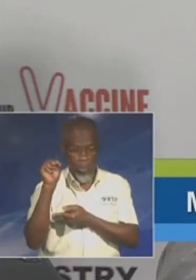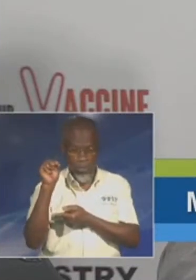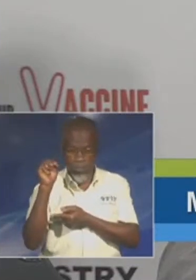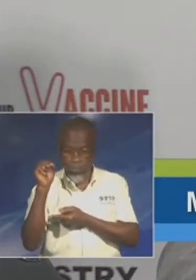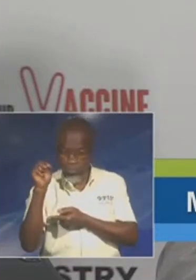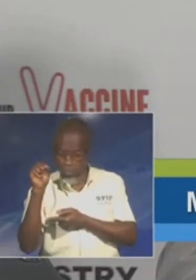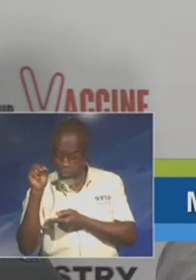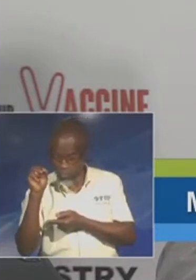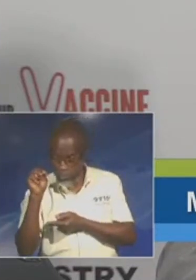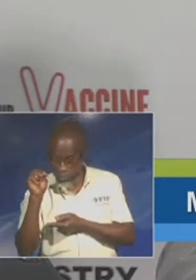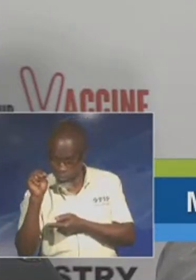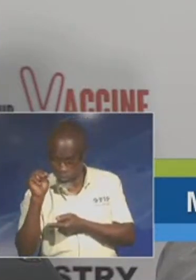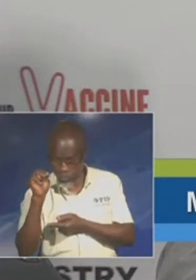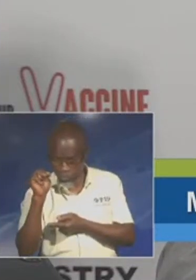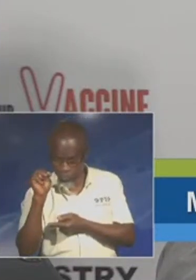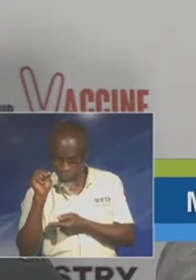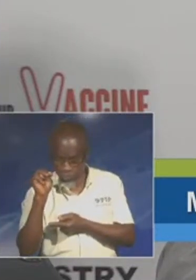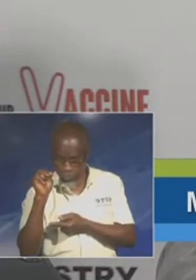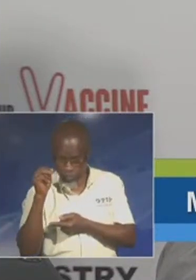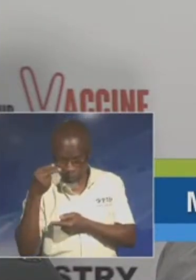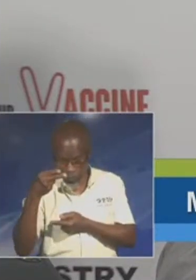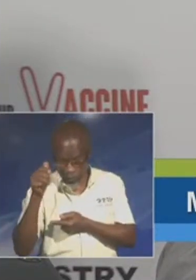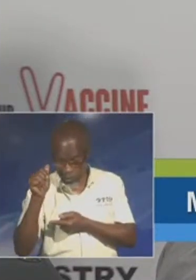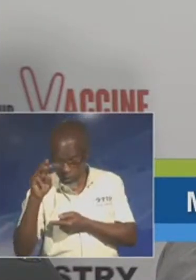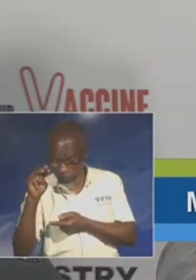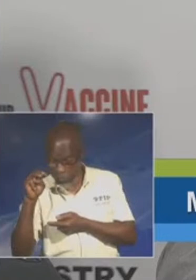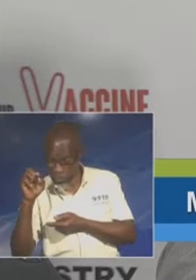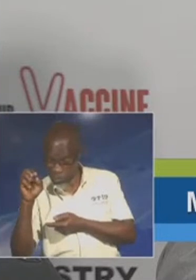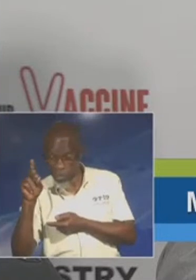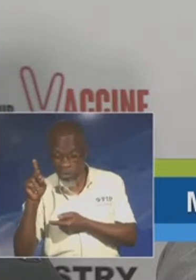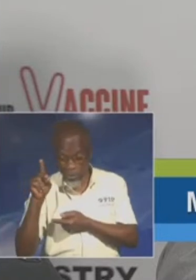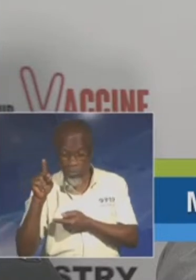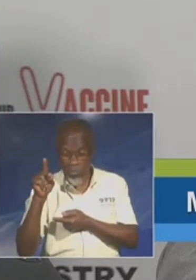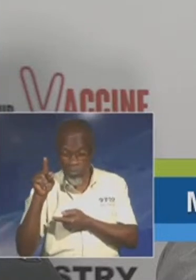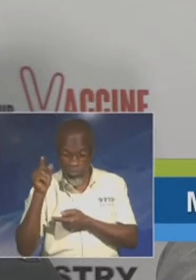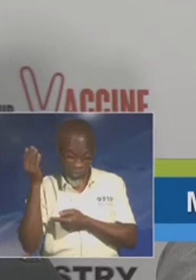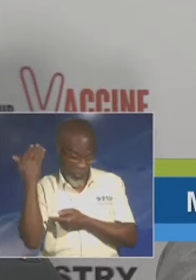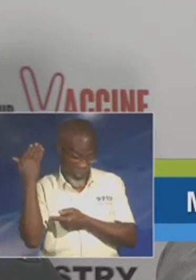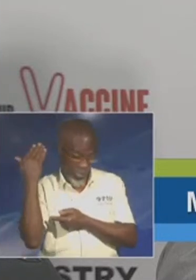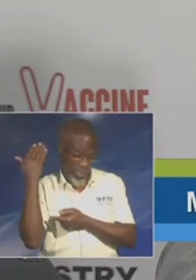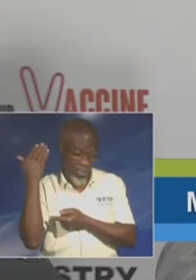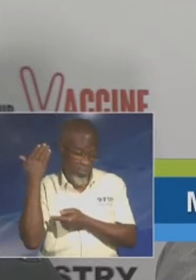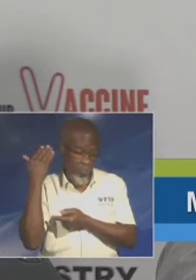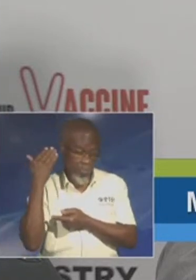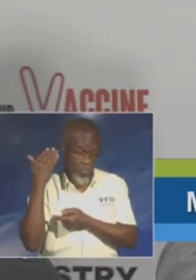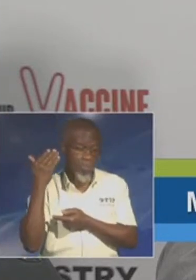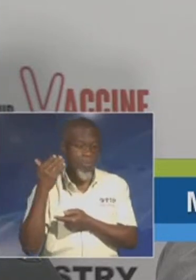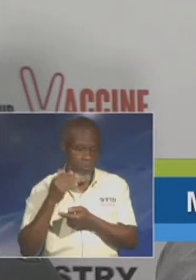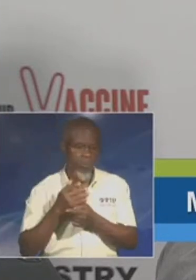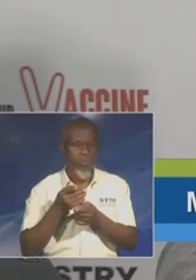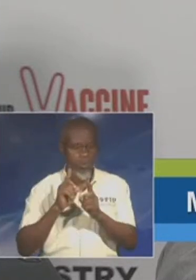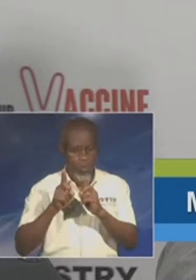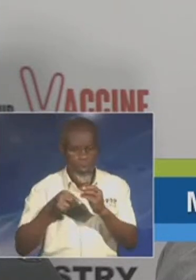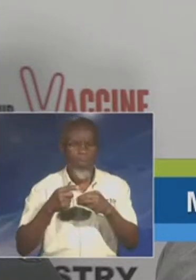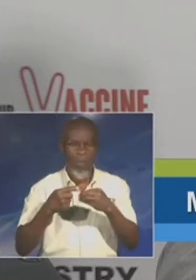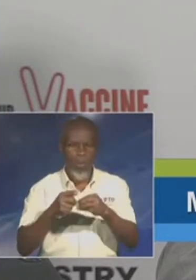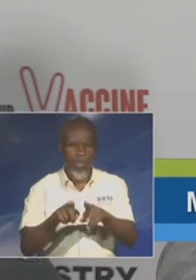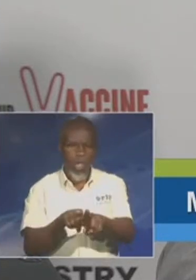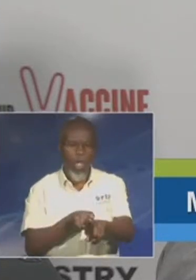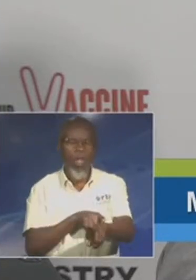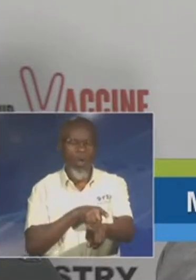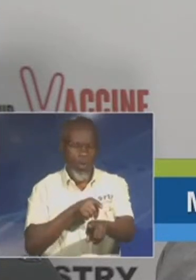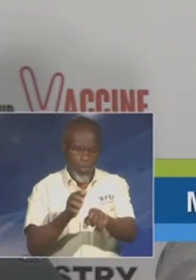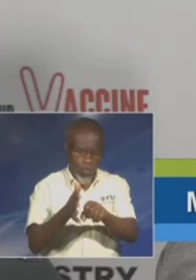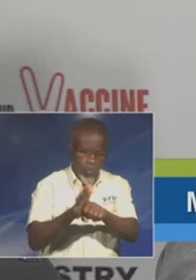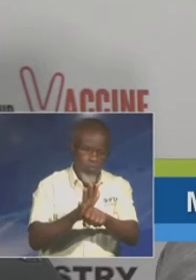long COVID across the RHS system. So you are spot on, Prashad. Long COVID is going